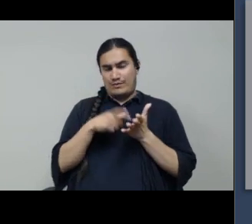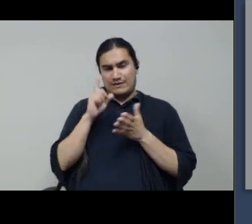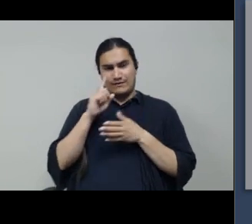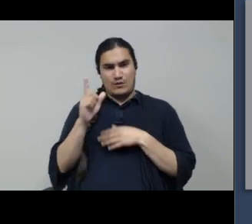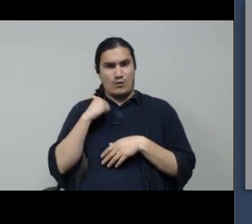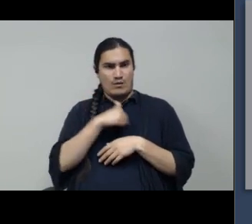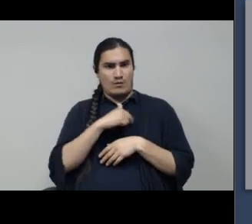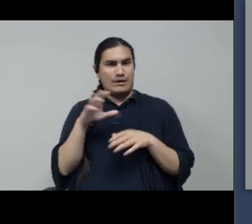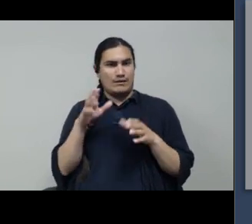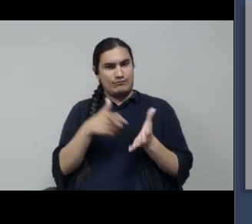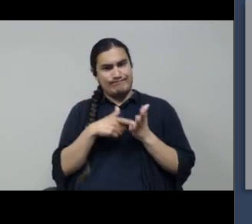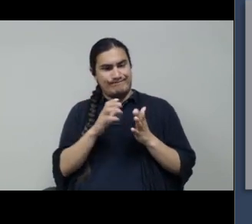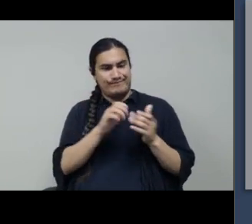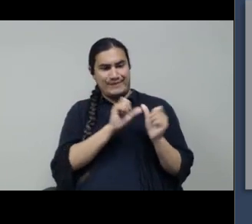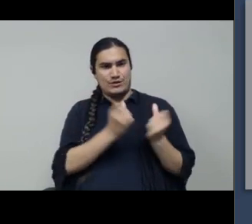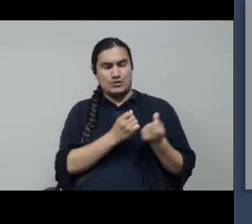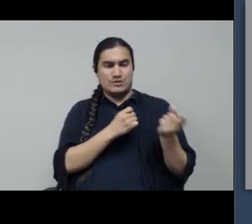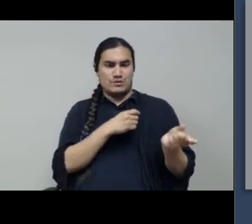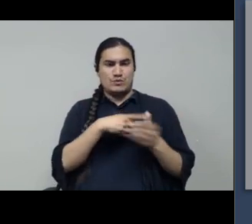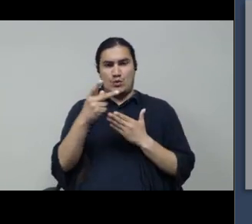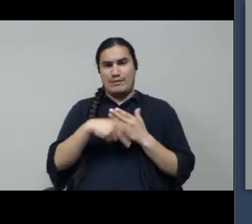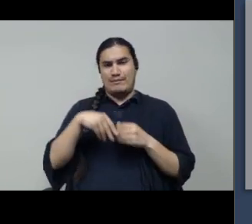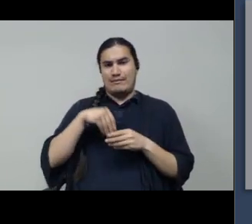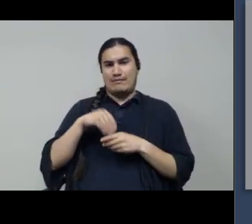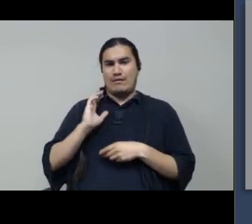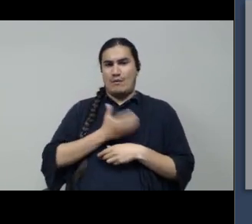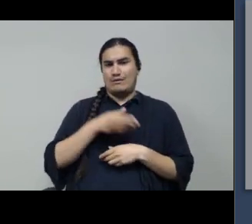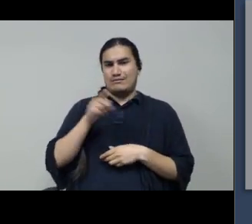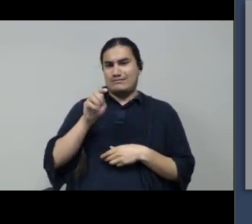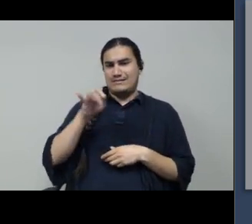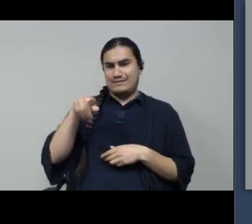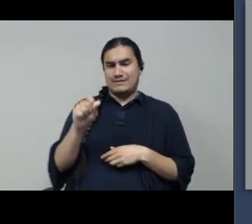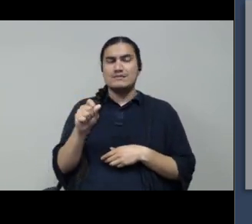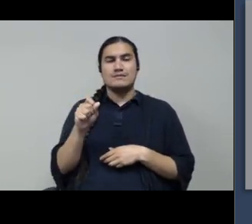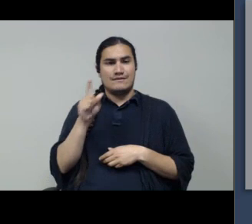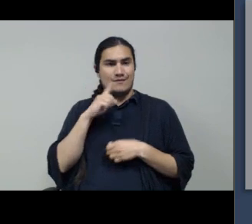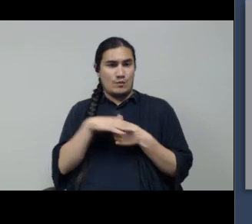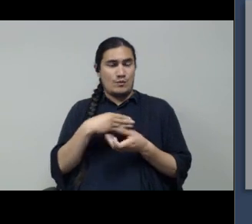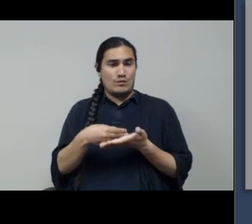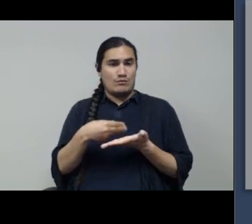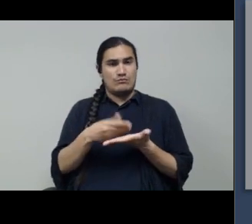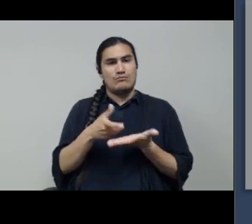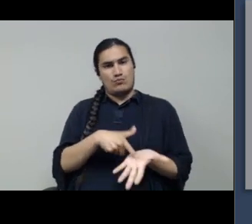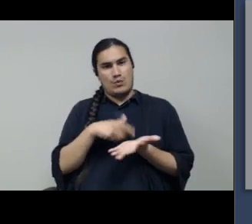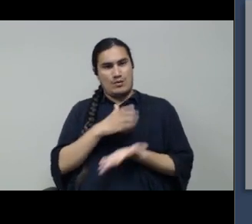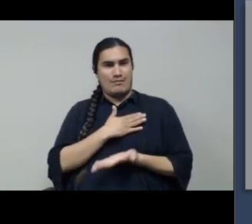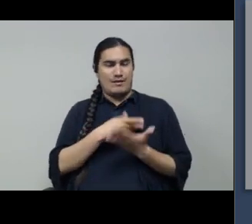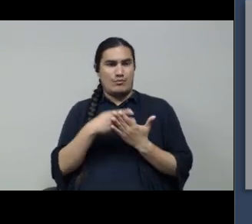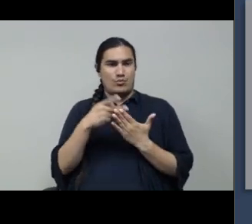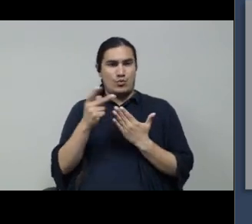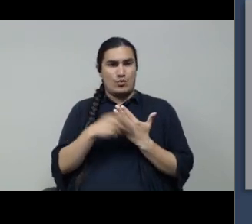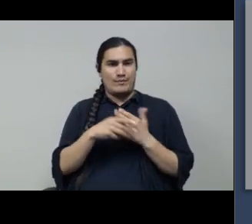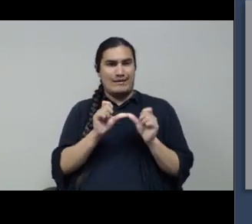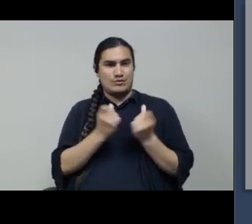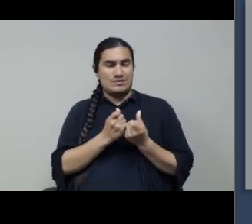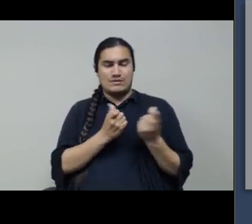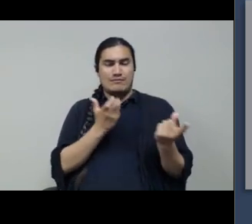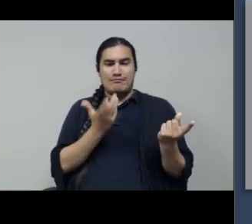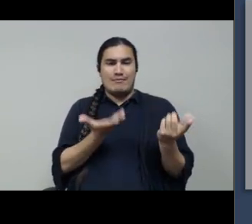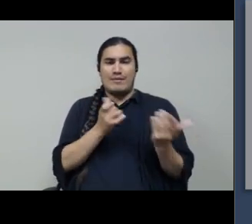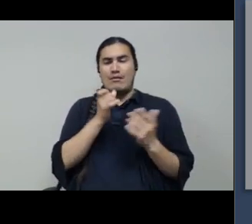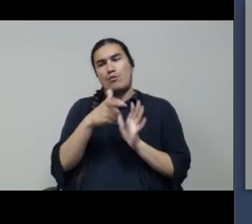require our agencies to program in our TIPs. Local dollars I require my agencies to program might not be required in another